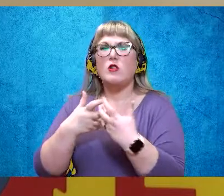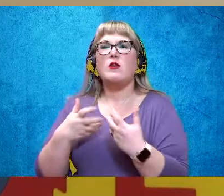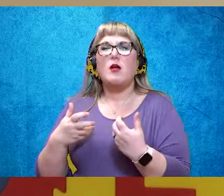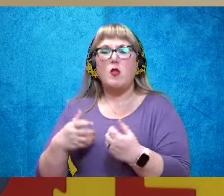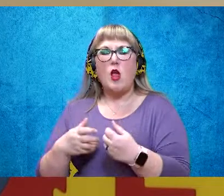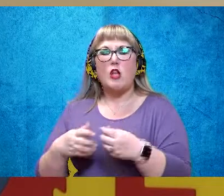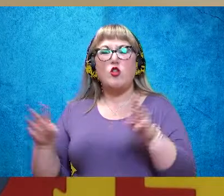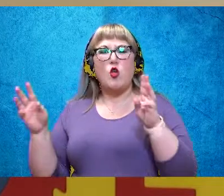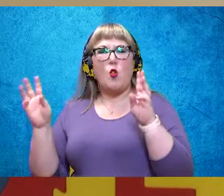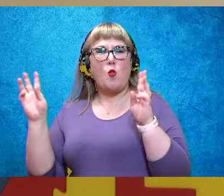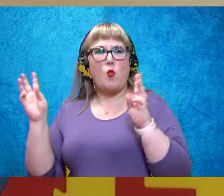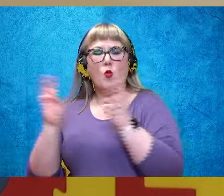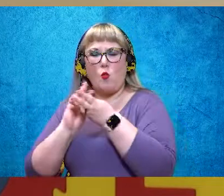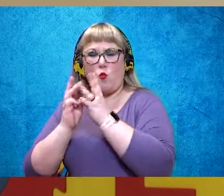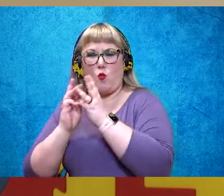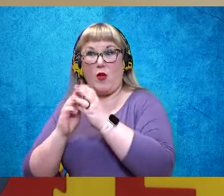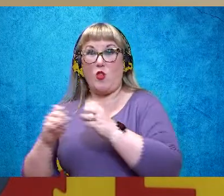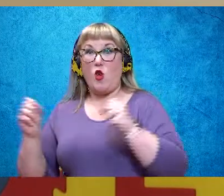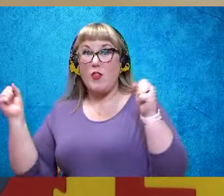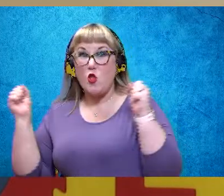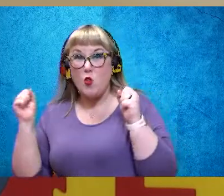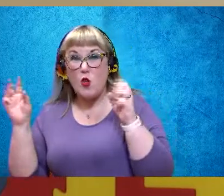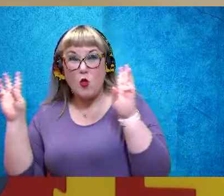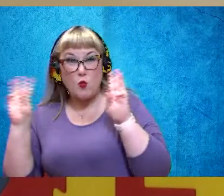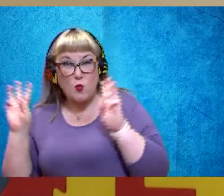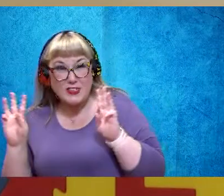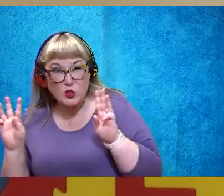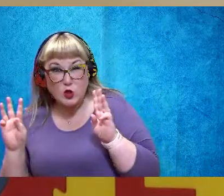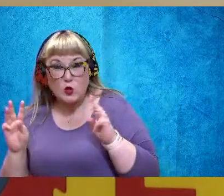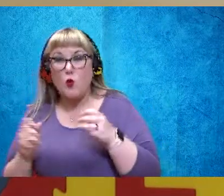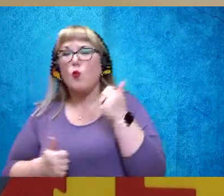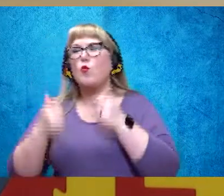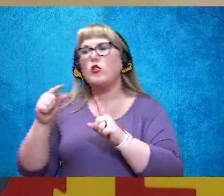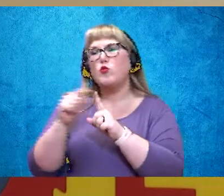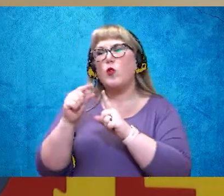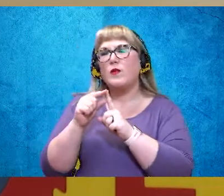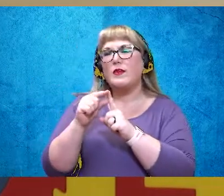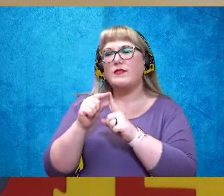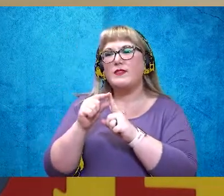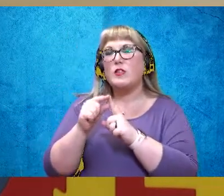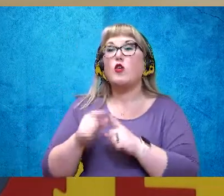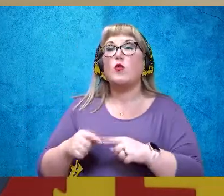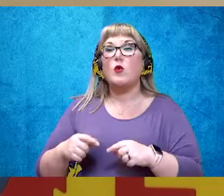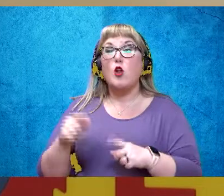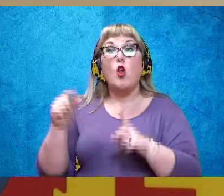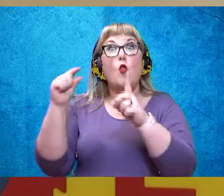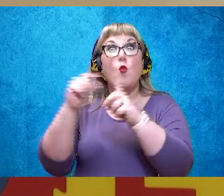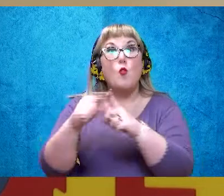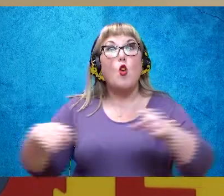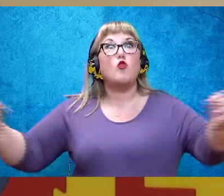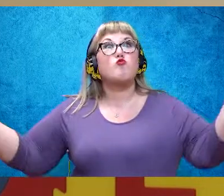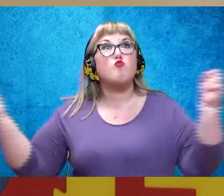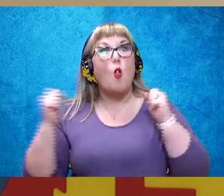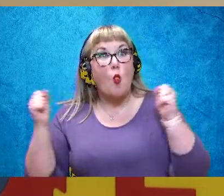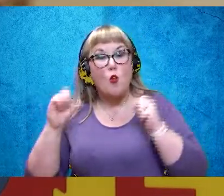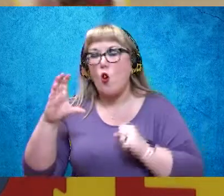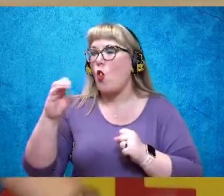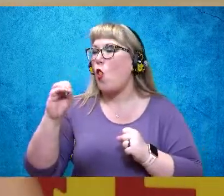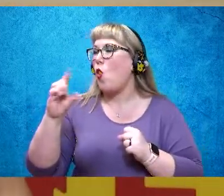winter time? Can you guess which word it is? You're right, it's the word